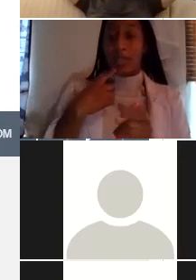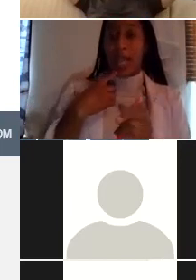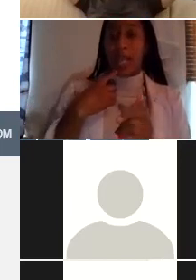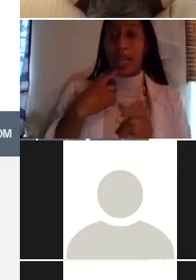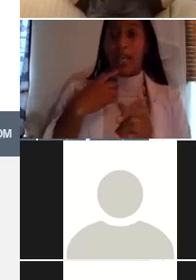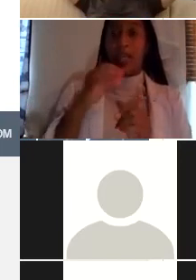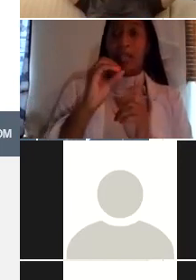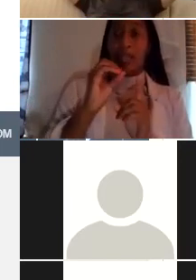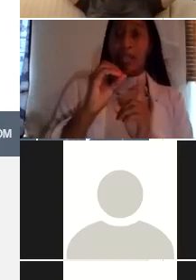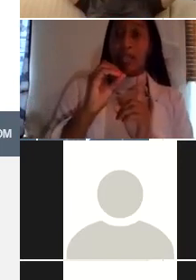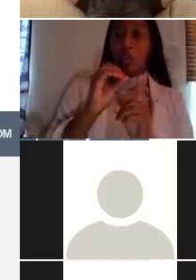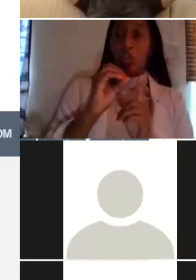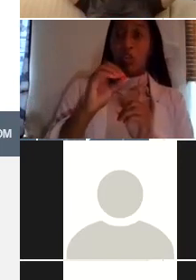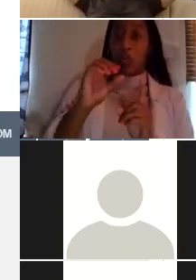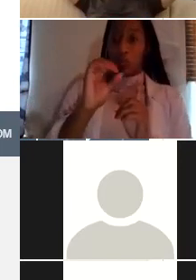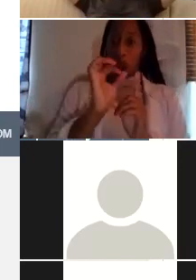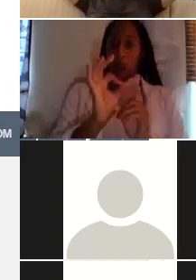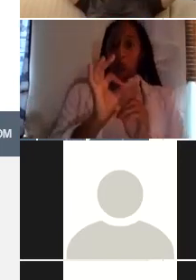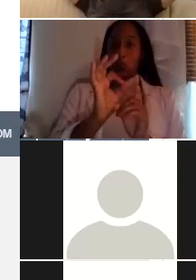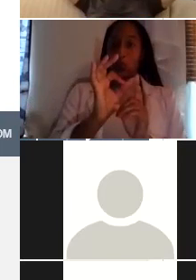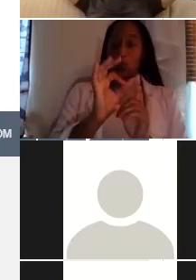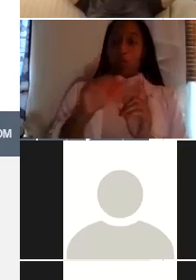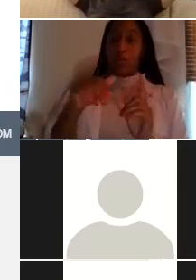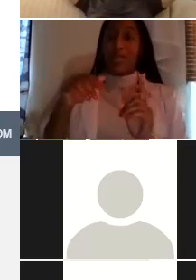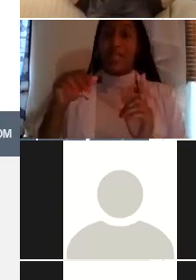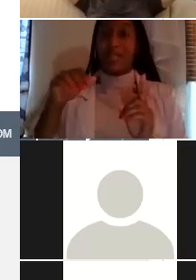Um, the